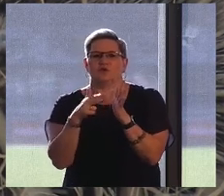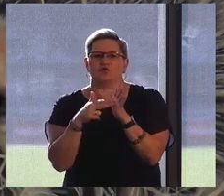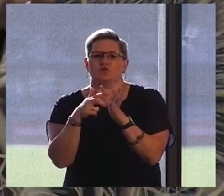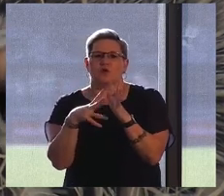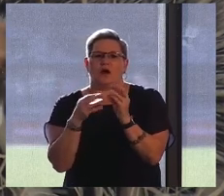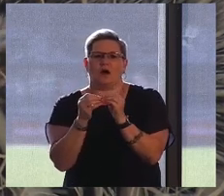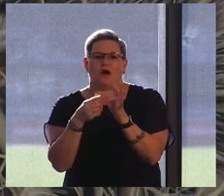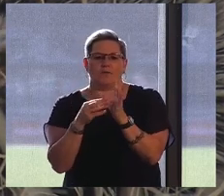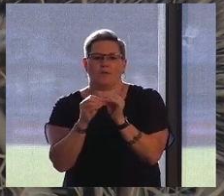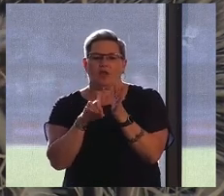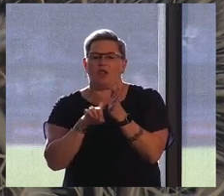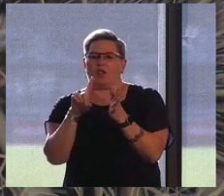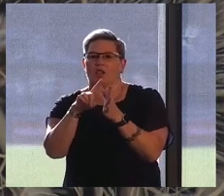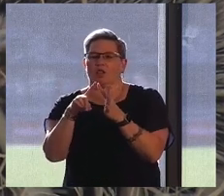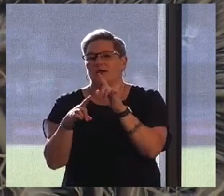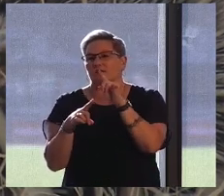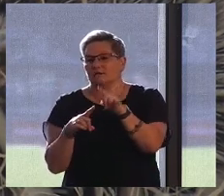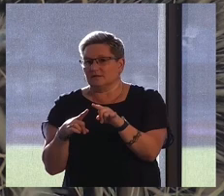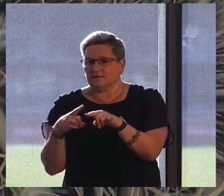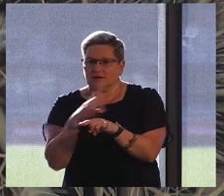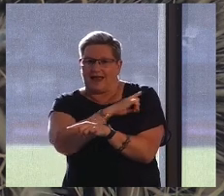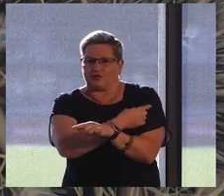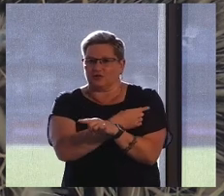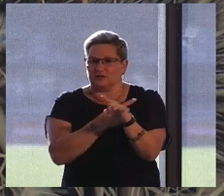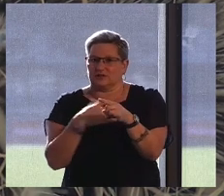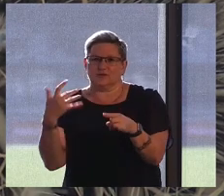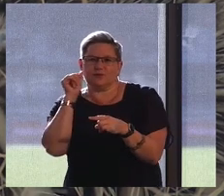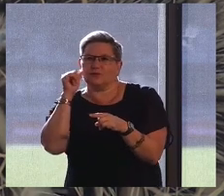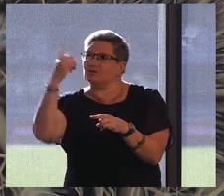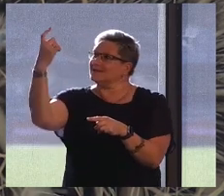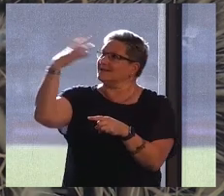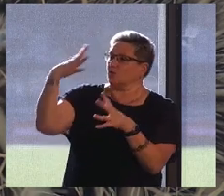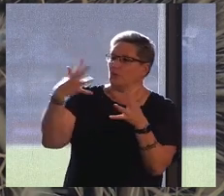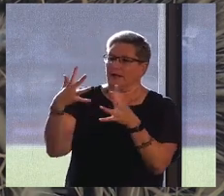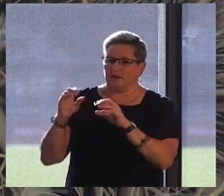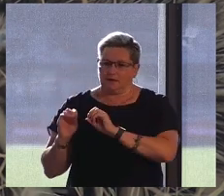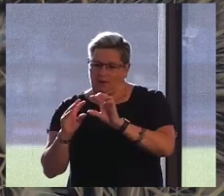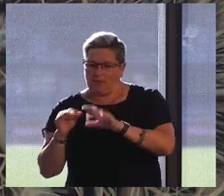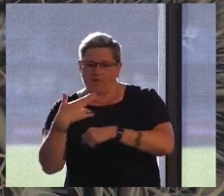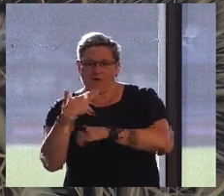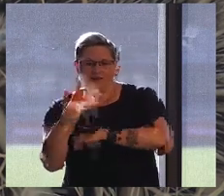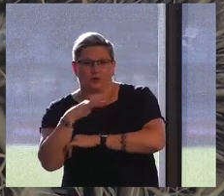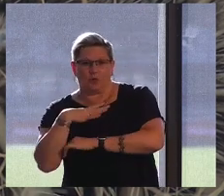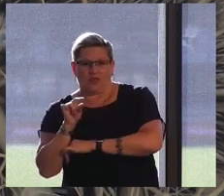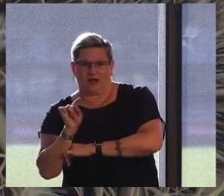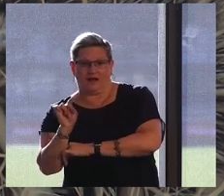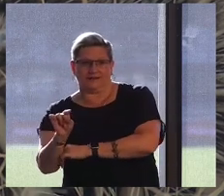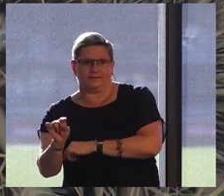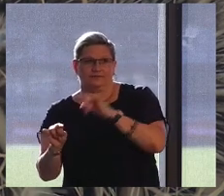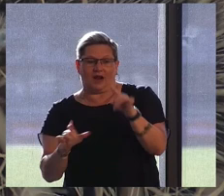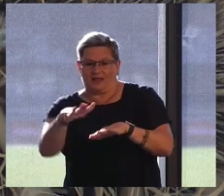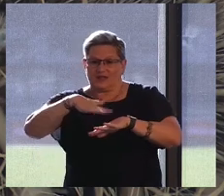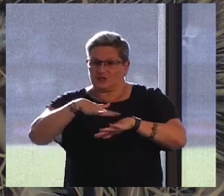that you'd power a university by renewable energy, by sun and wind. But back then, our vice chancellor went on national radio and